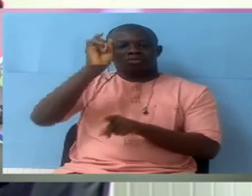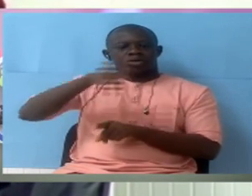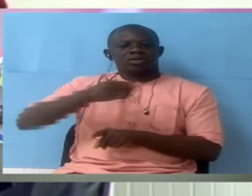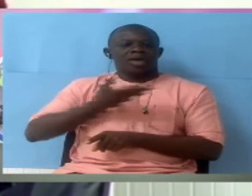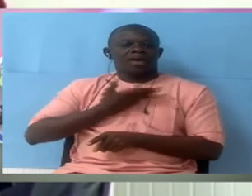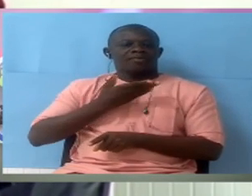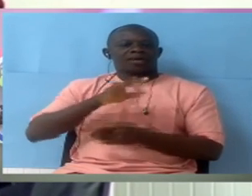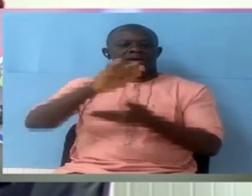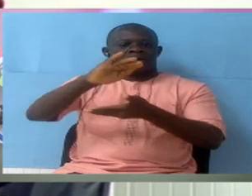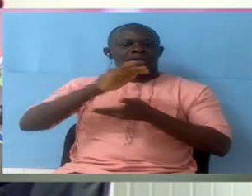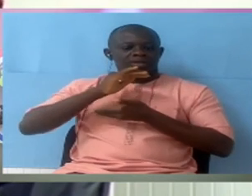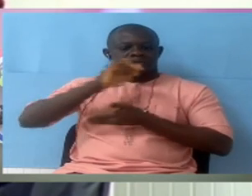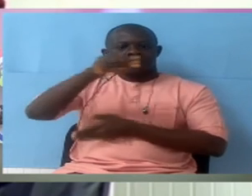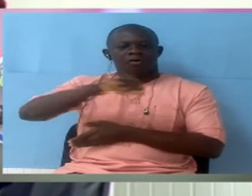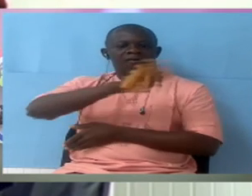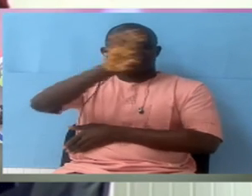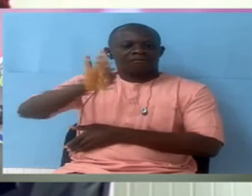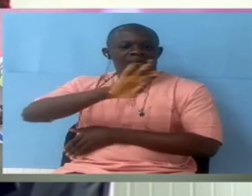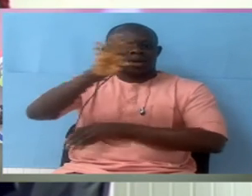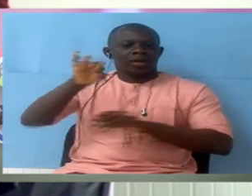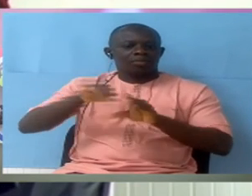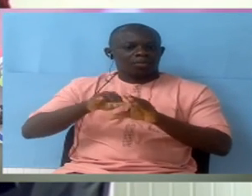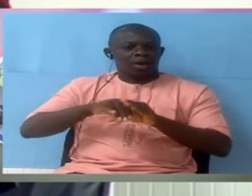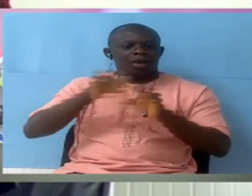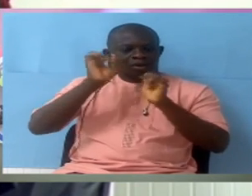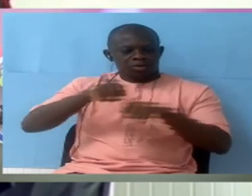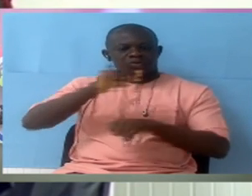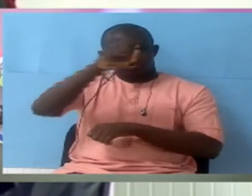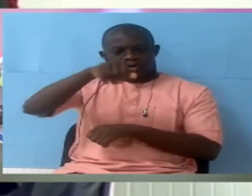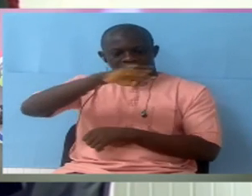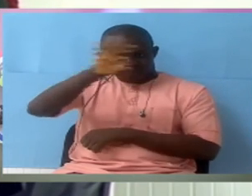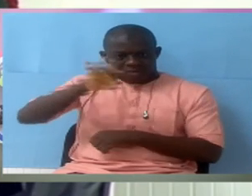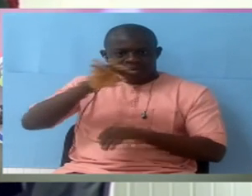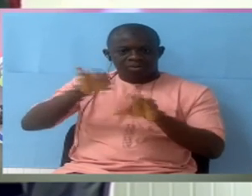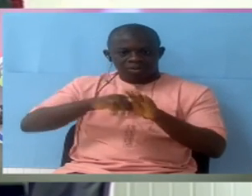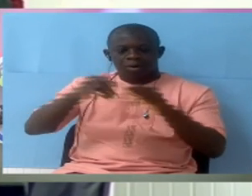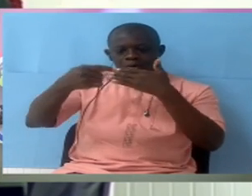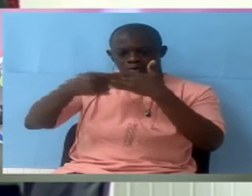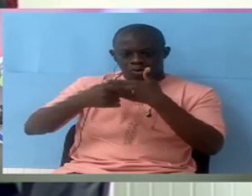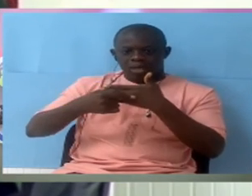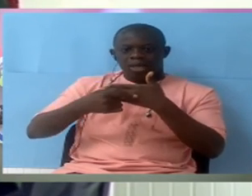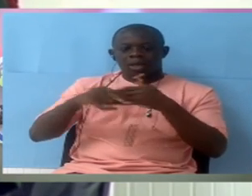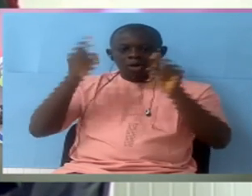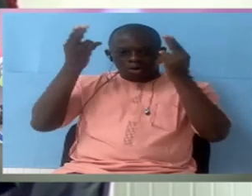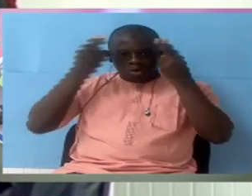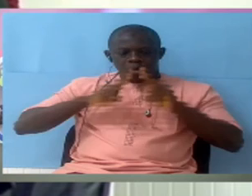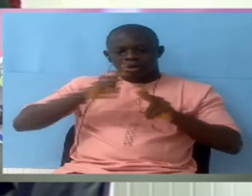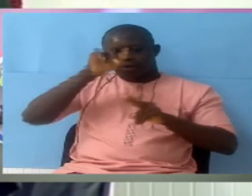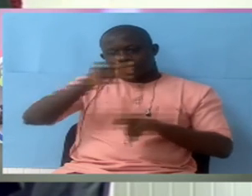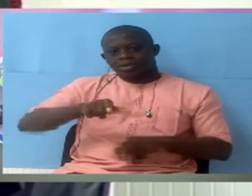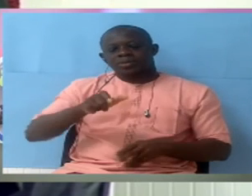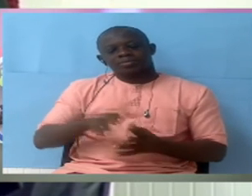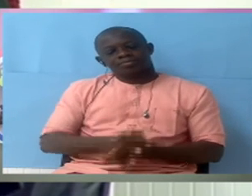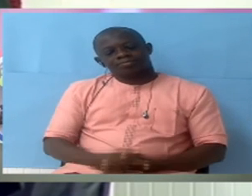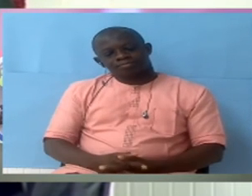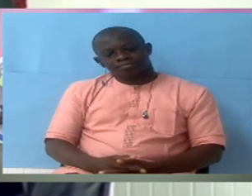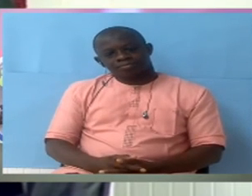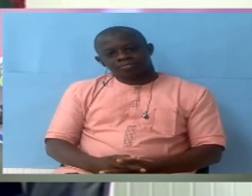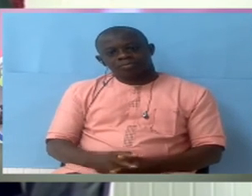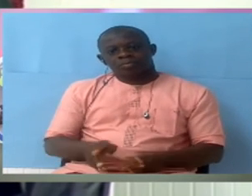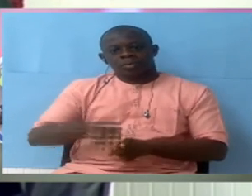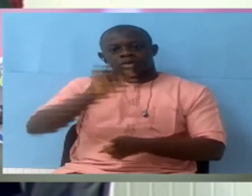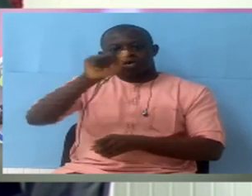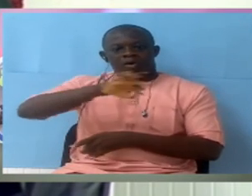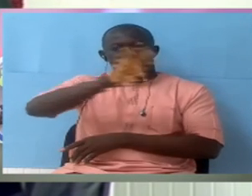so that your family can contact the lawyer. Bala lawyer sax da nga wara joko ak sa mbokay ñom ñu mëna joko ak lawyer. Your